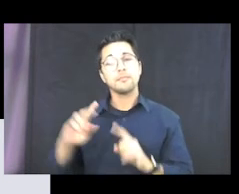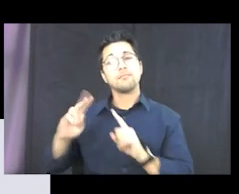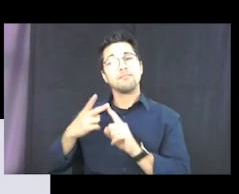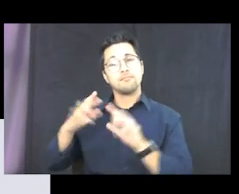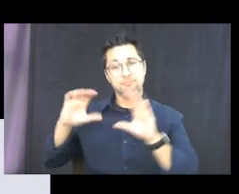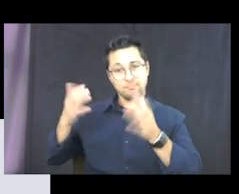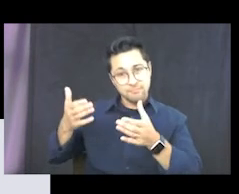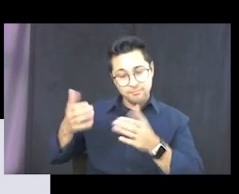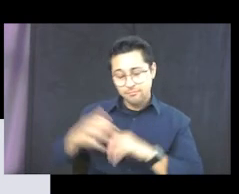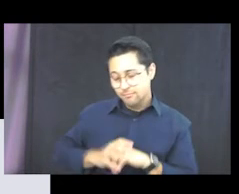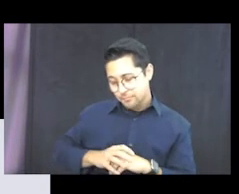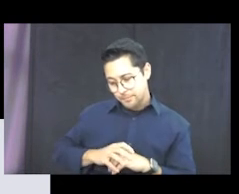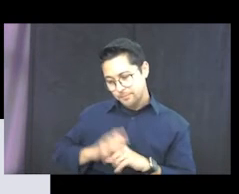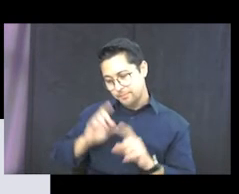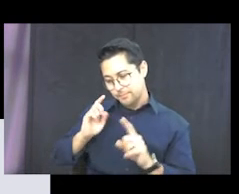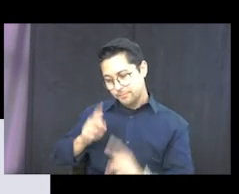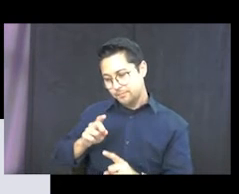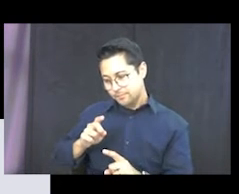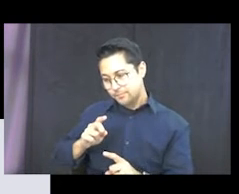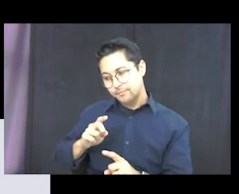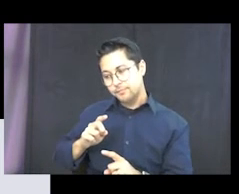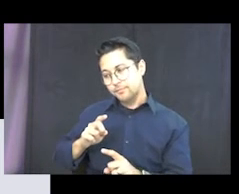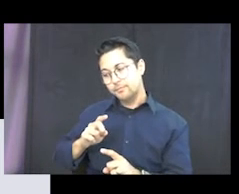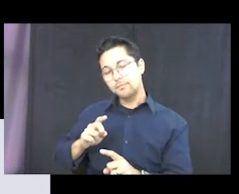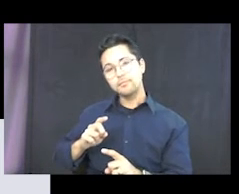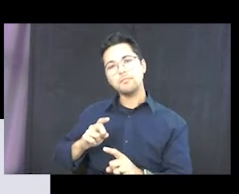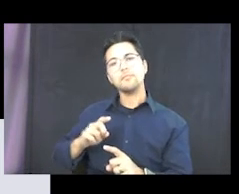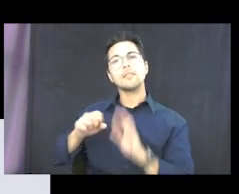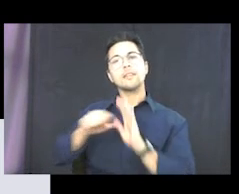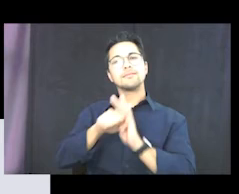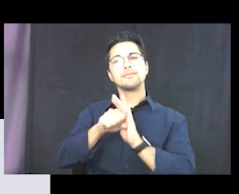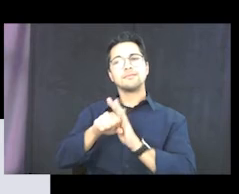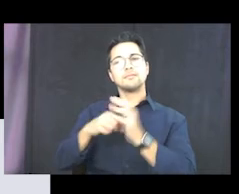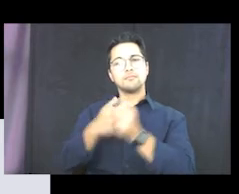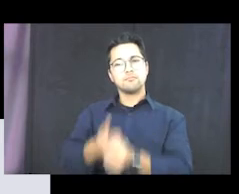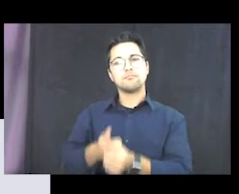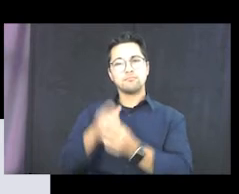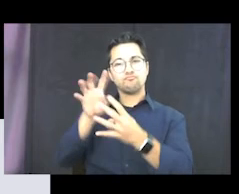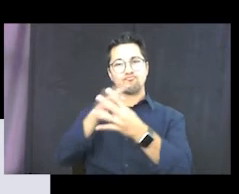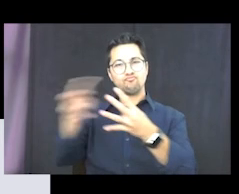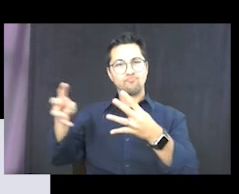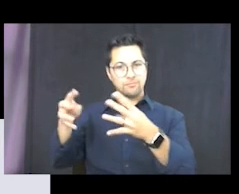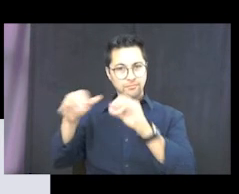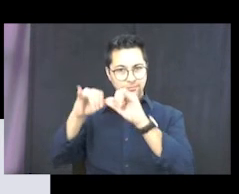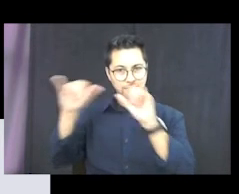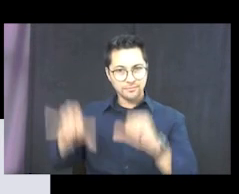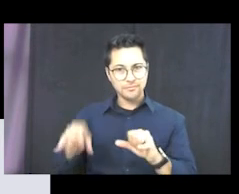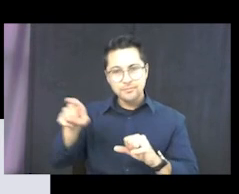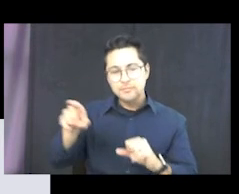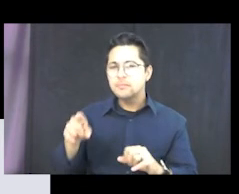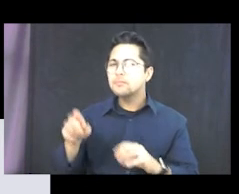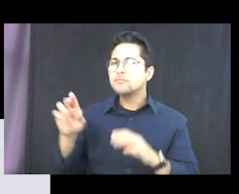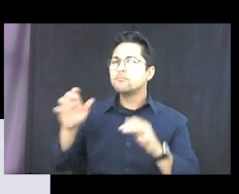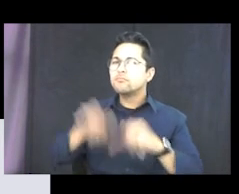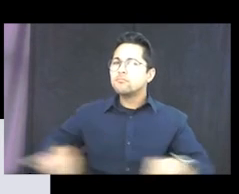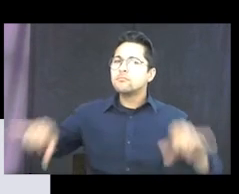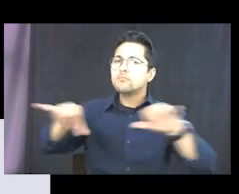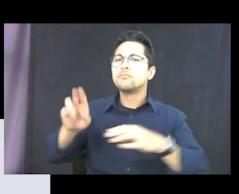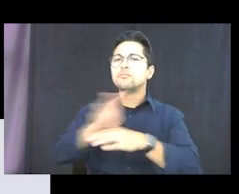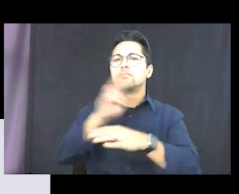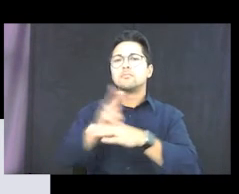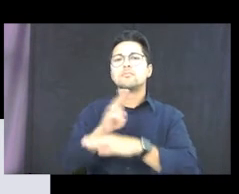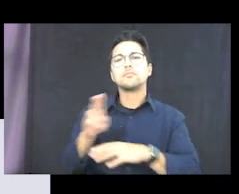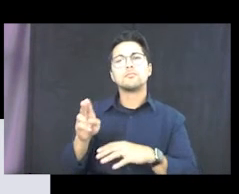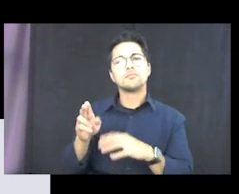section is symbol-based grid systems. So these are commonly used symbol